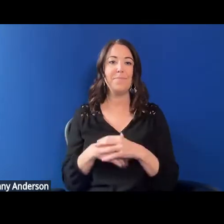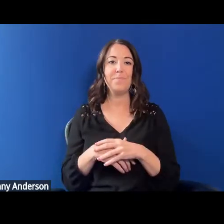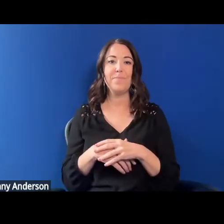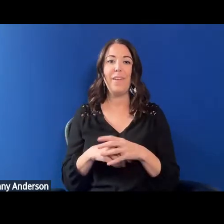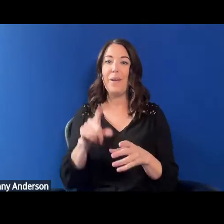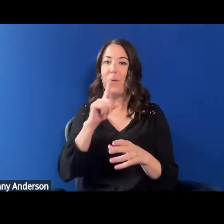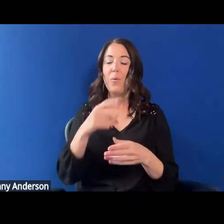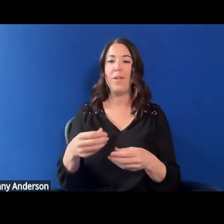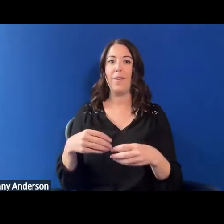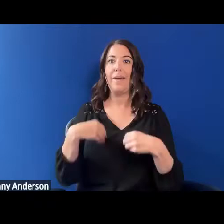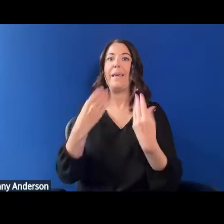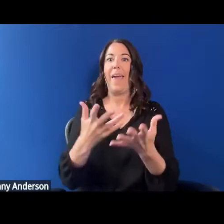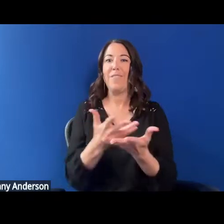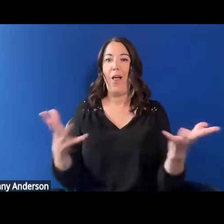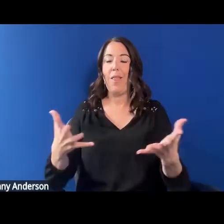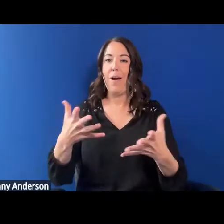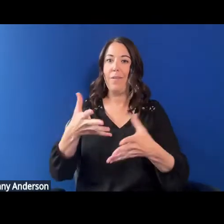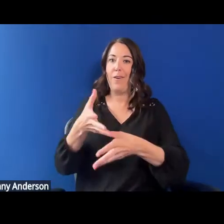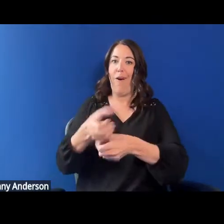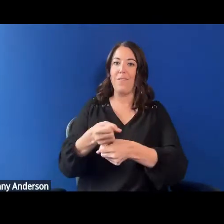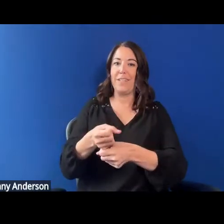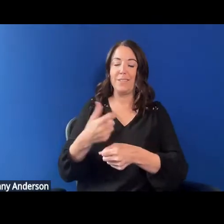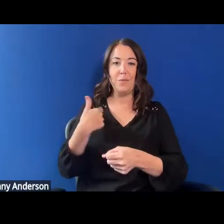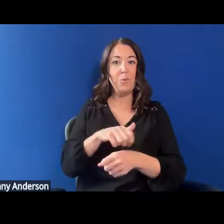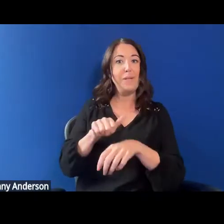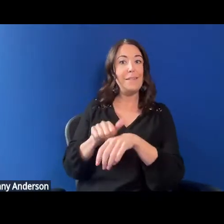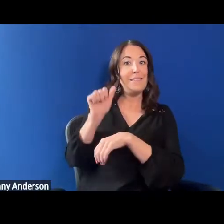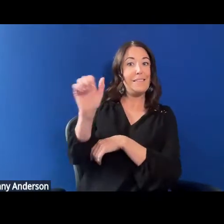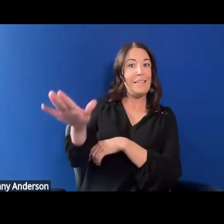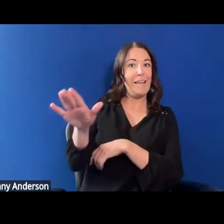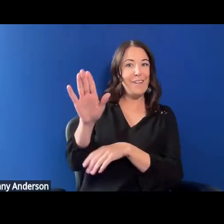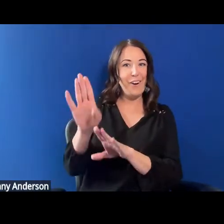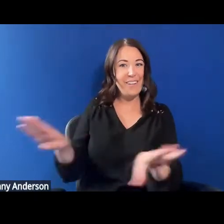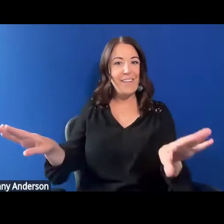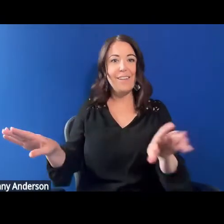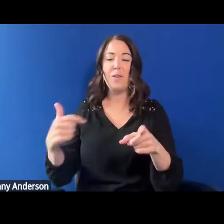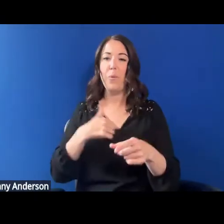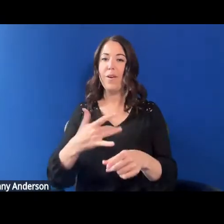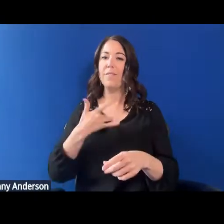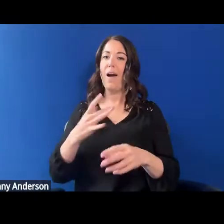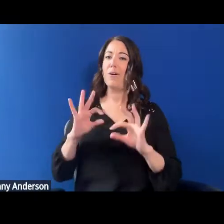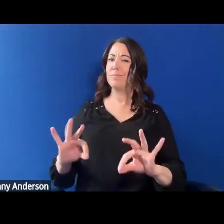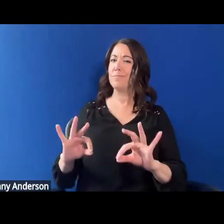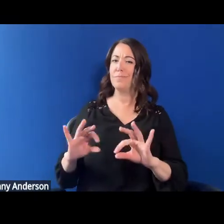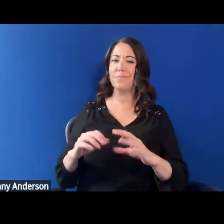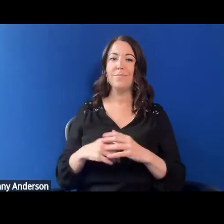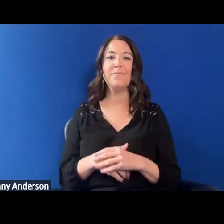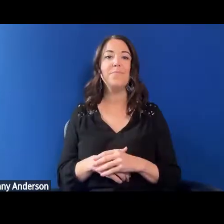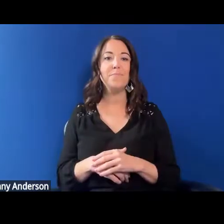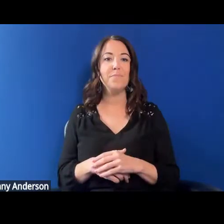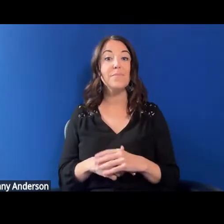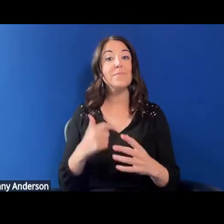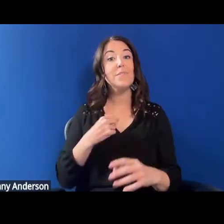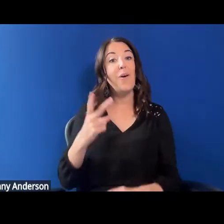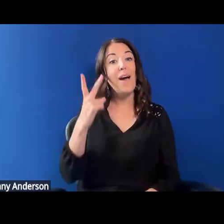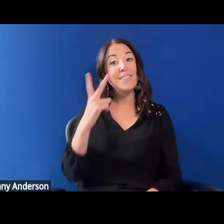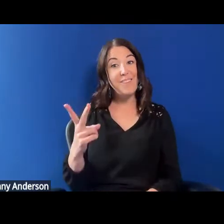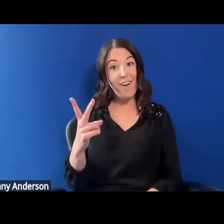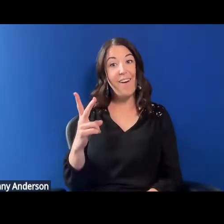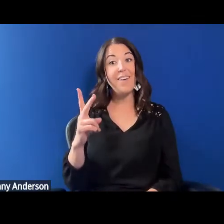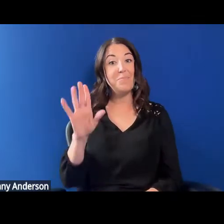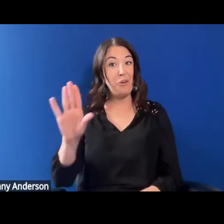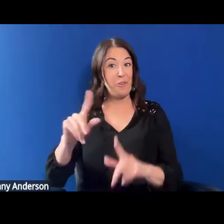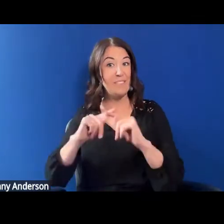lot of confidence as we set our kids off on this adventure. So as I saw her and her